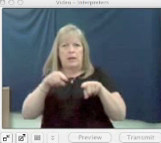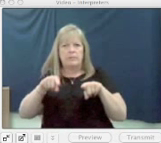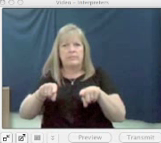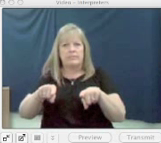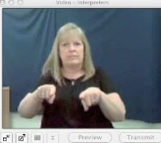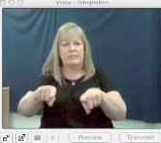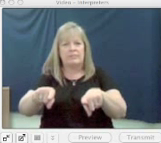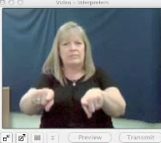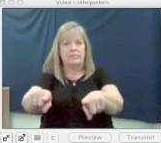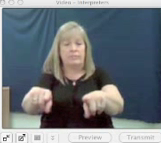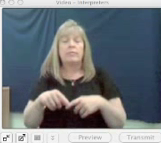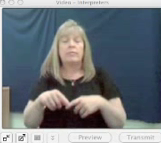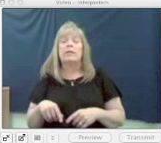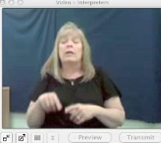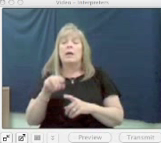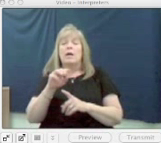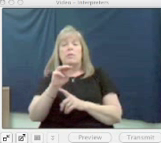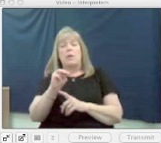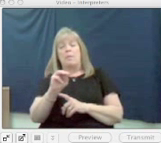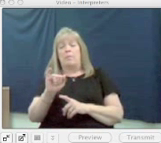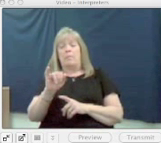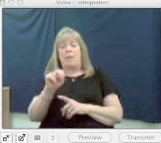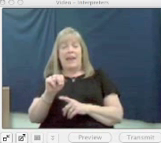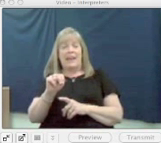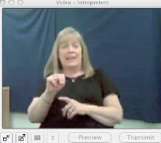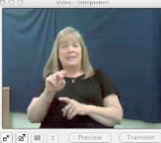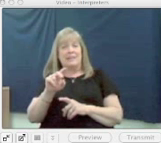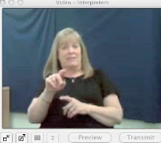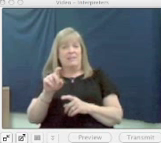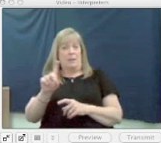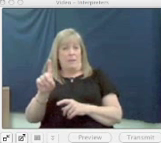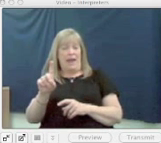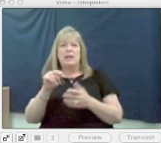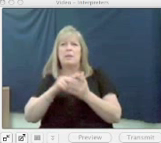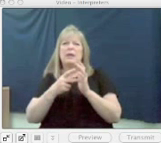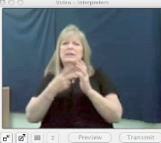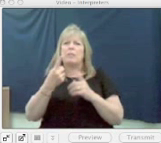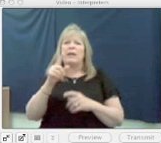Main demands are usually interpersonal demands. Something happens, something was said.